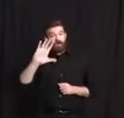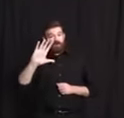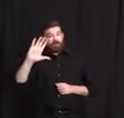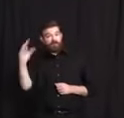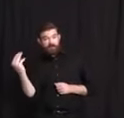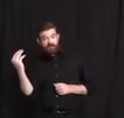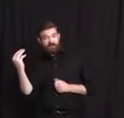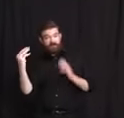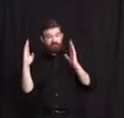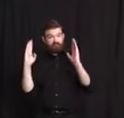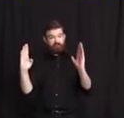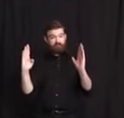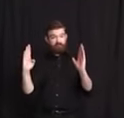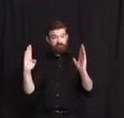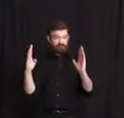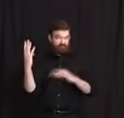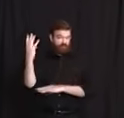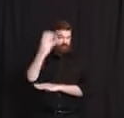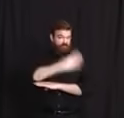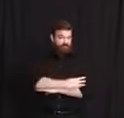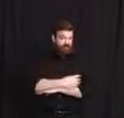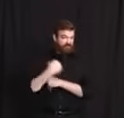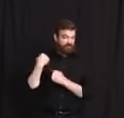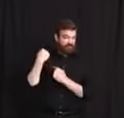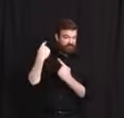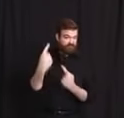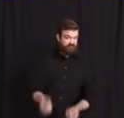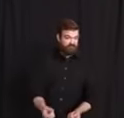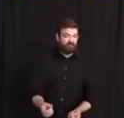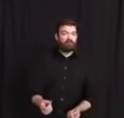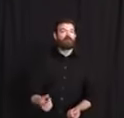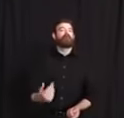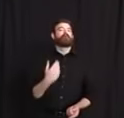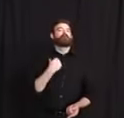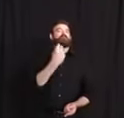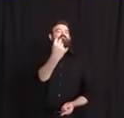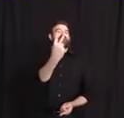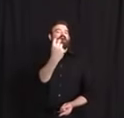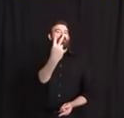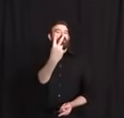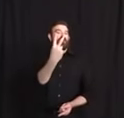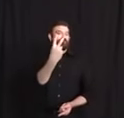dozen compliance issues, but to the governor's point, when he opened up